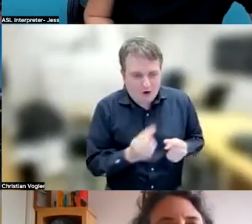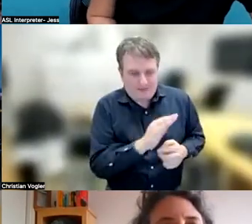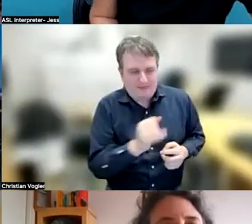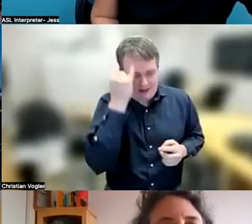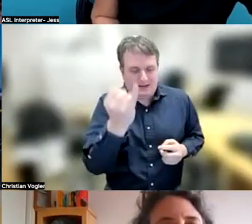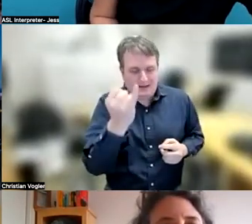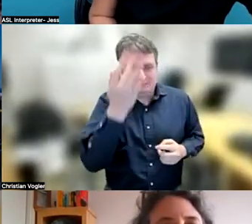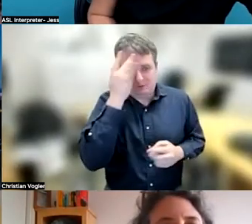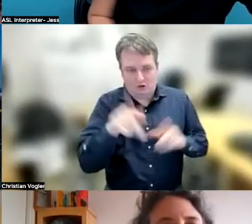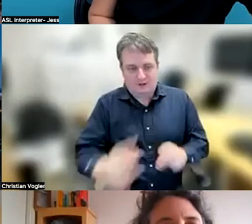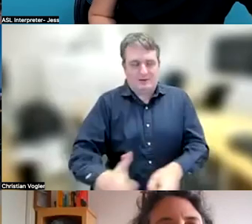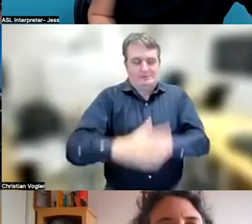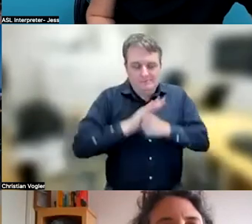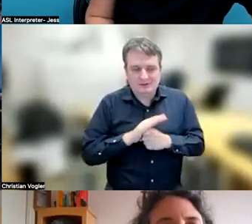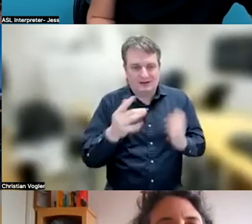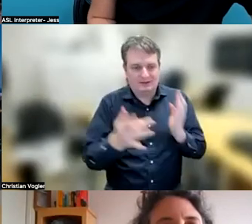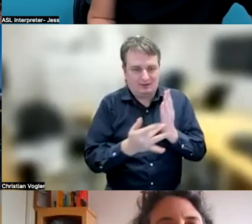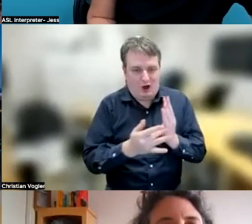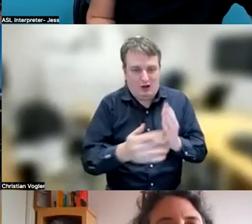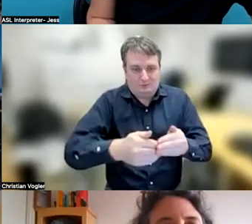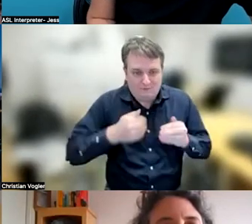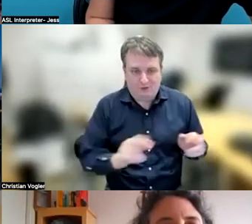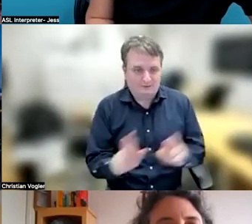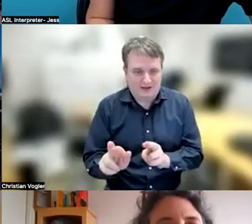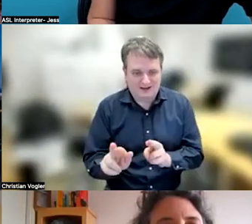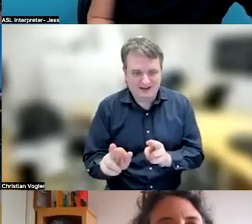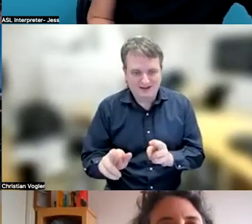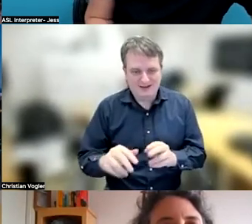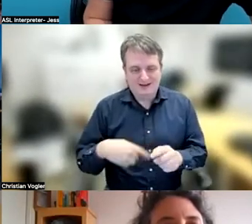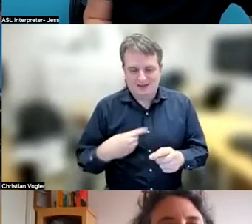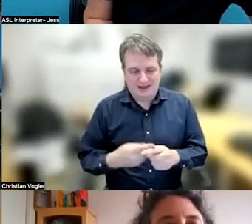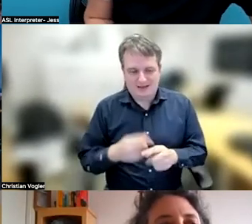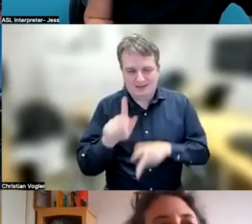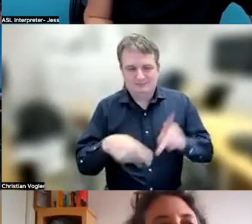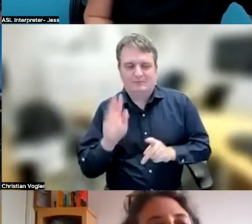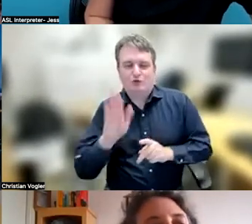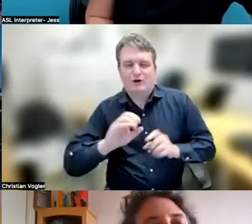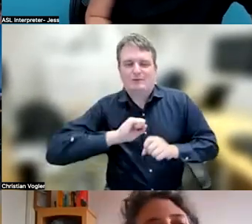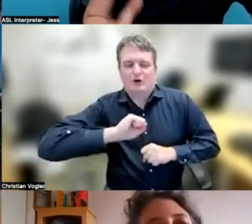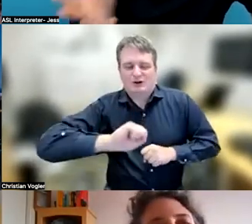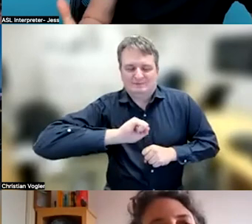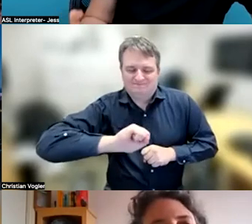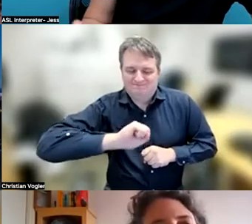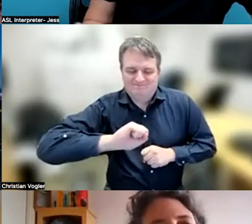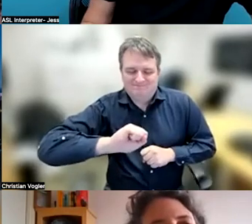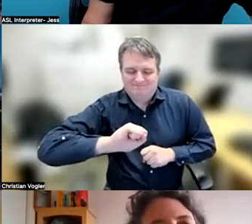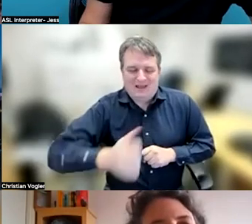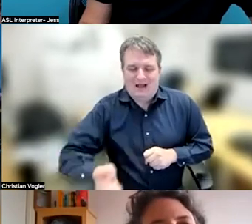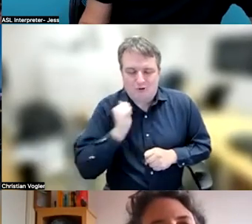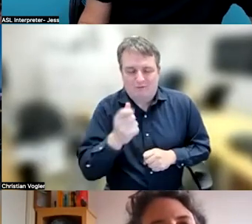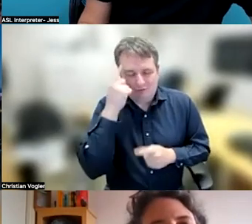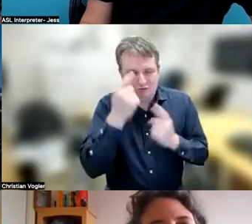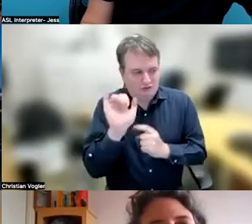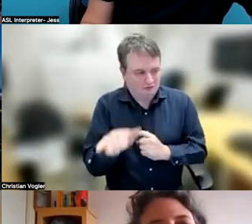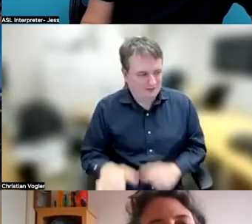because of the, experiences they've had of being burned by new technologies that just systems weren't ready